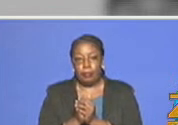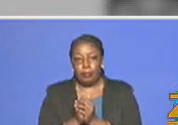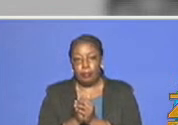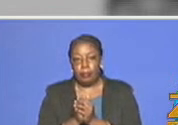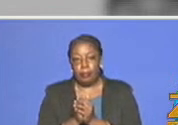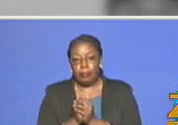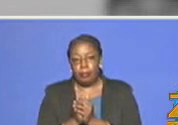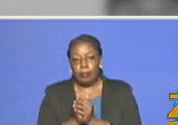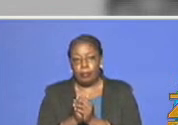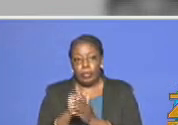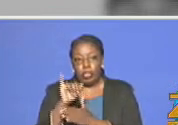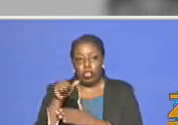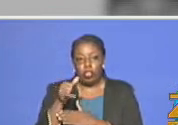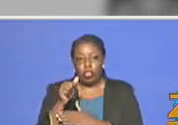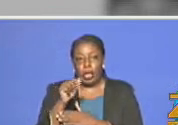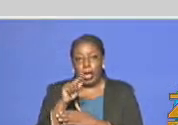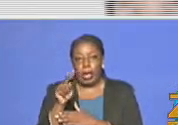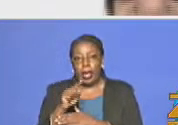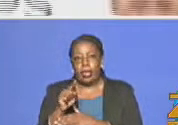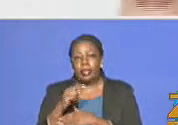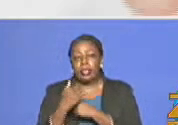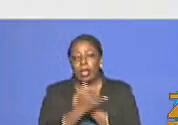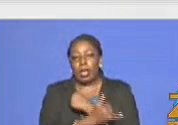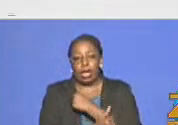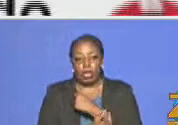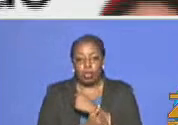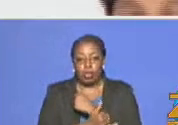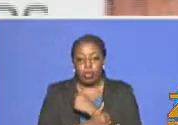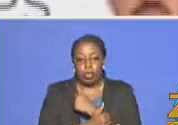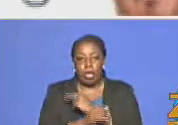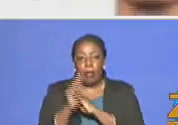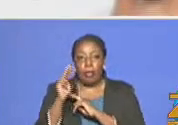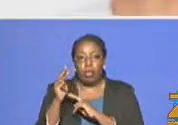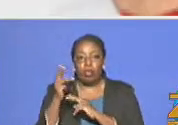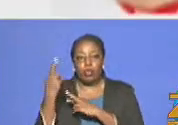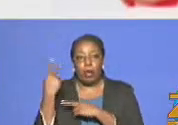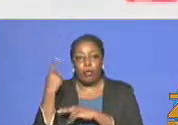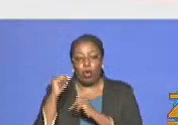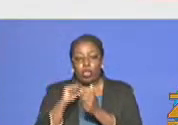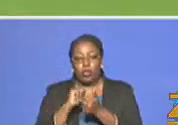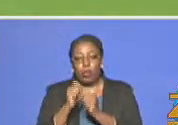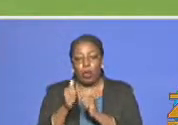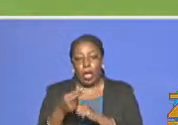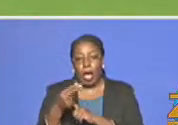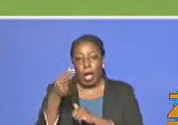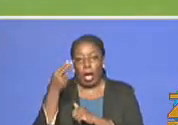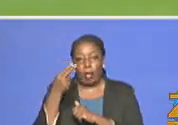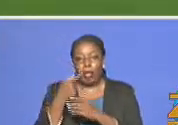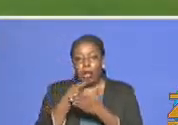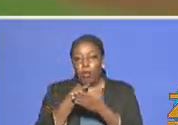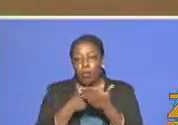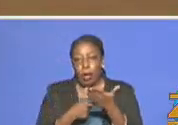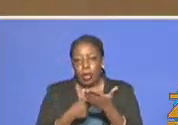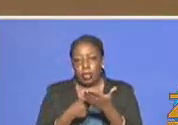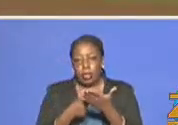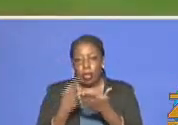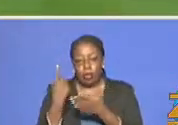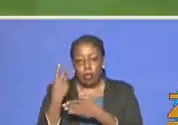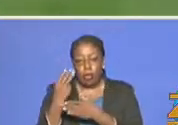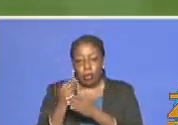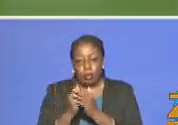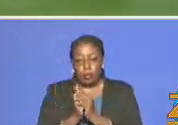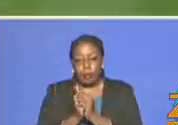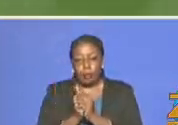the country's minister responsible for sports, the Honorable Hiram Lewis, offering some very high praise for the budding superstar. Undoubtedly right